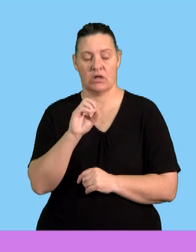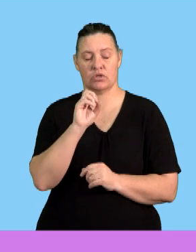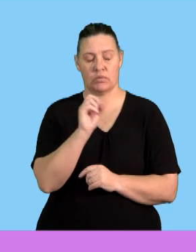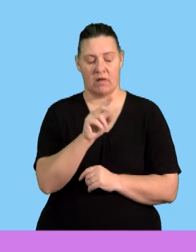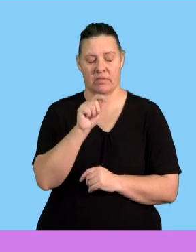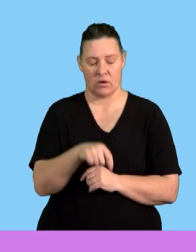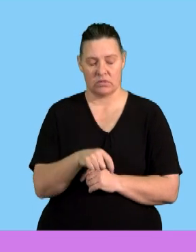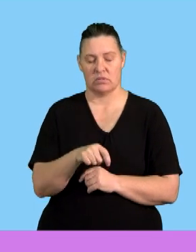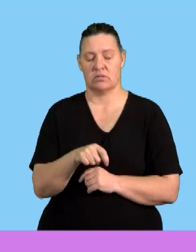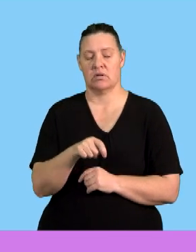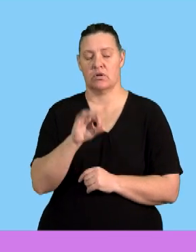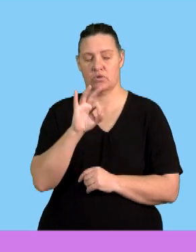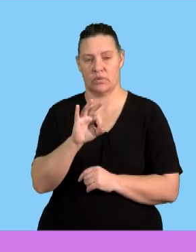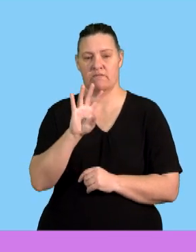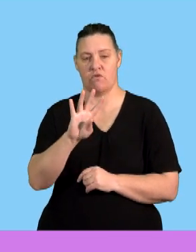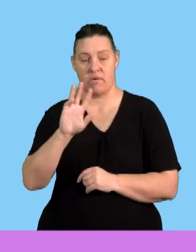12,349 Rand.